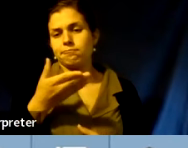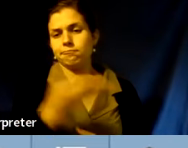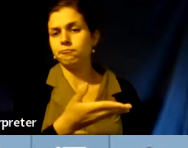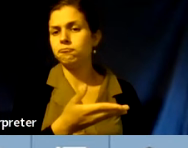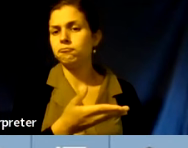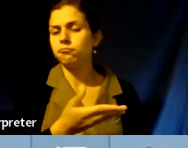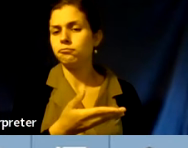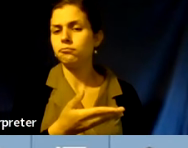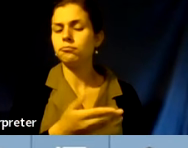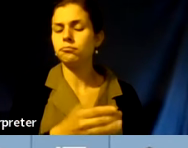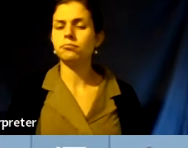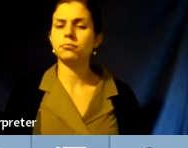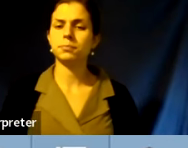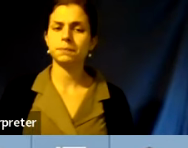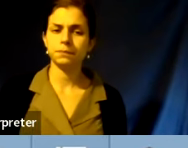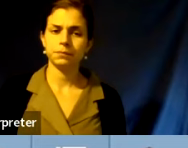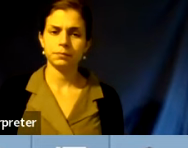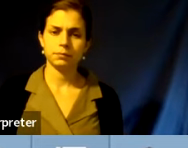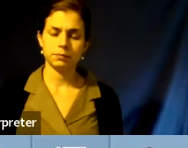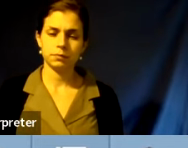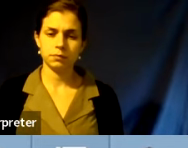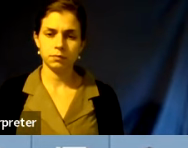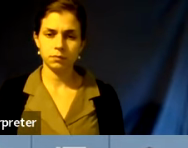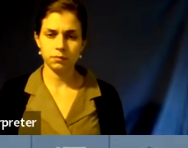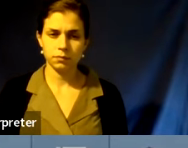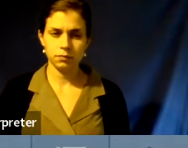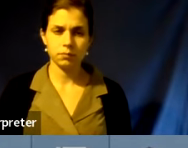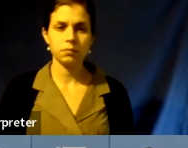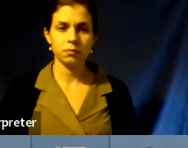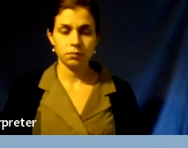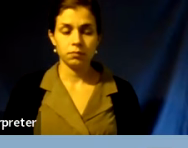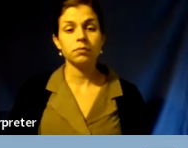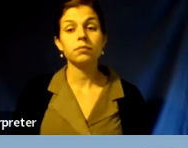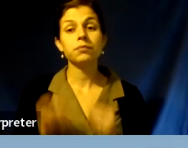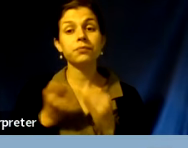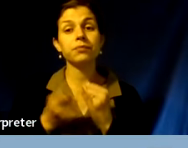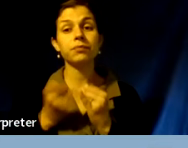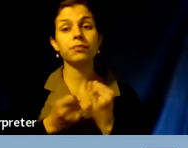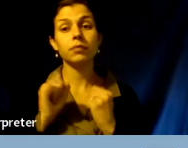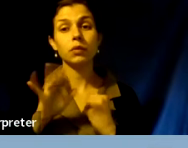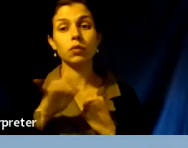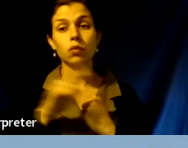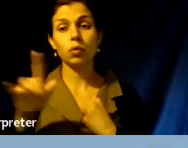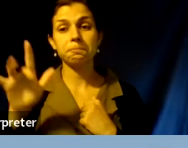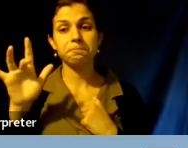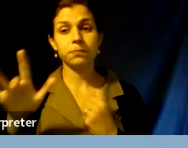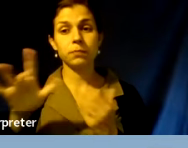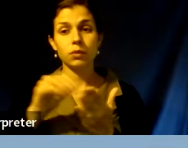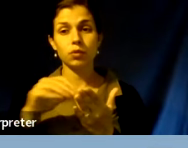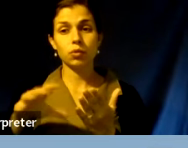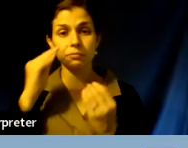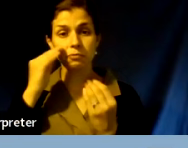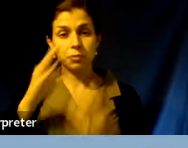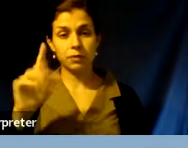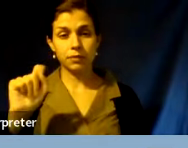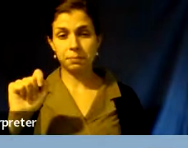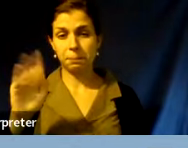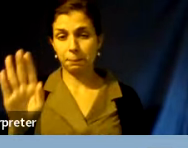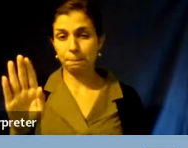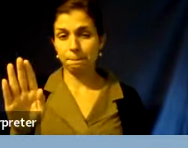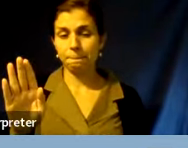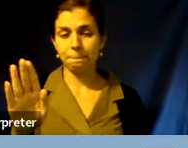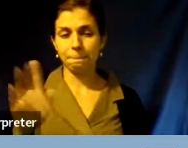the school district are providing to you. Finally, if you go to the student information tab, you select that, then you